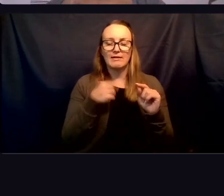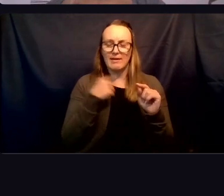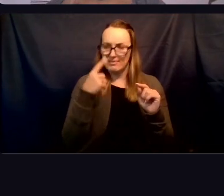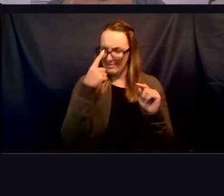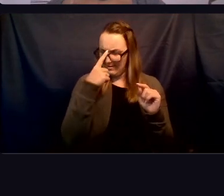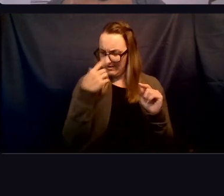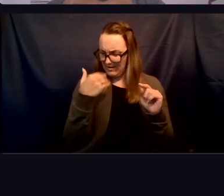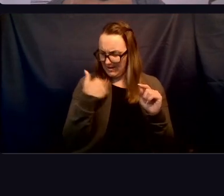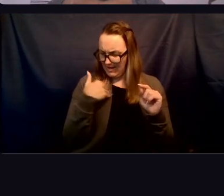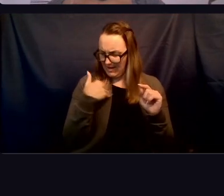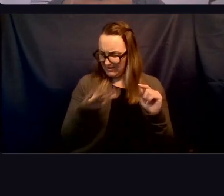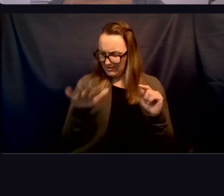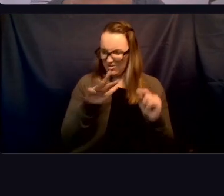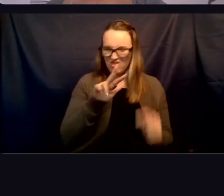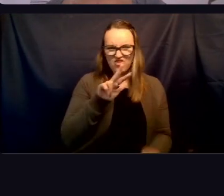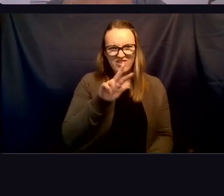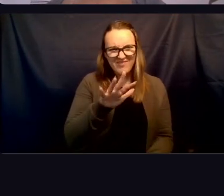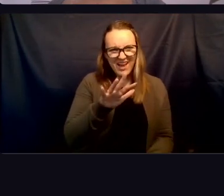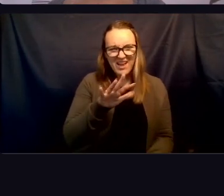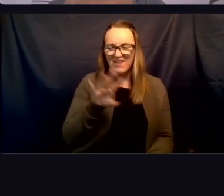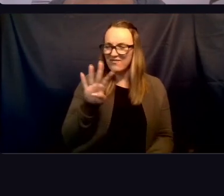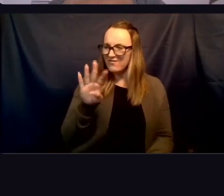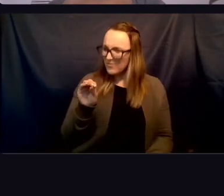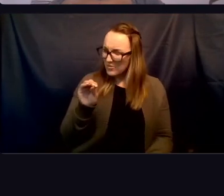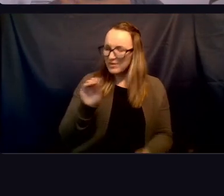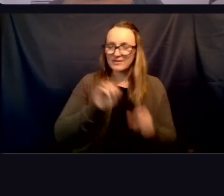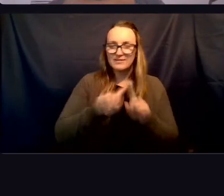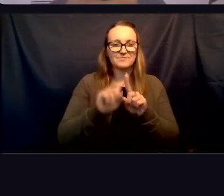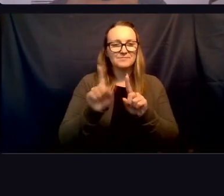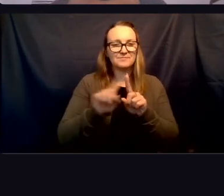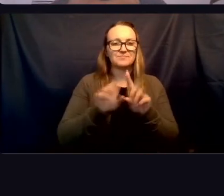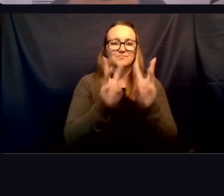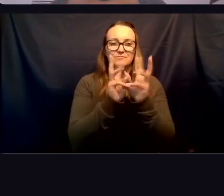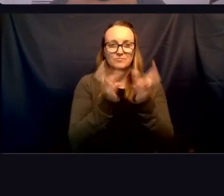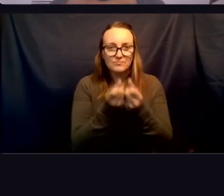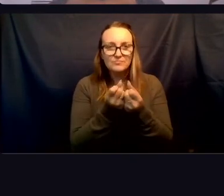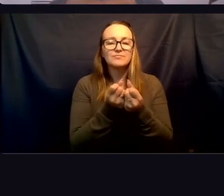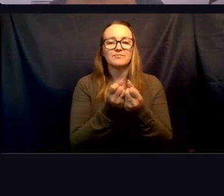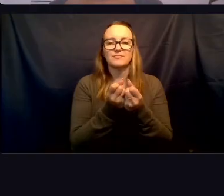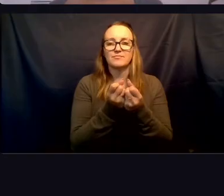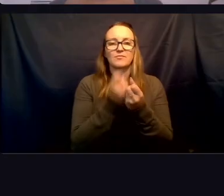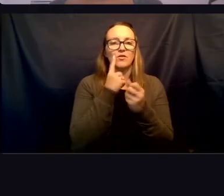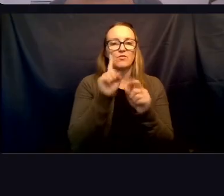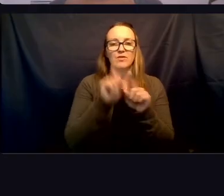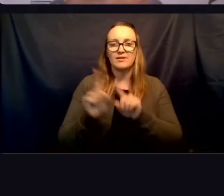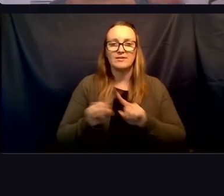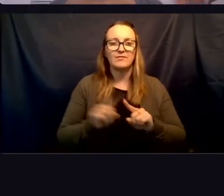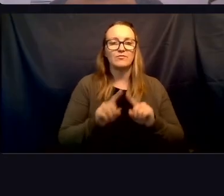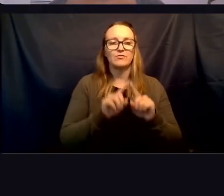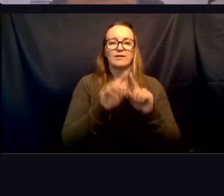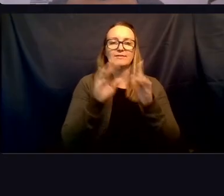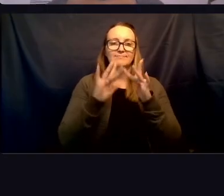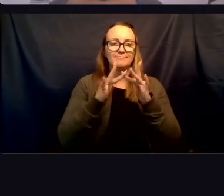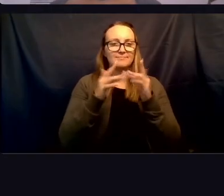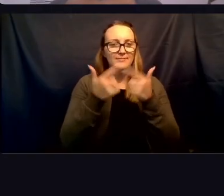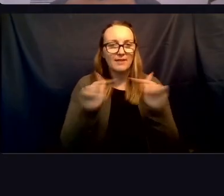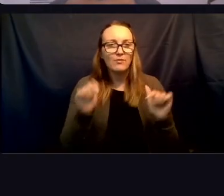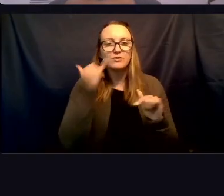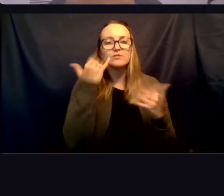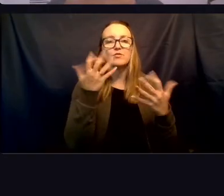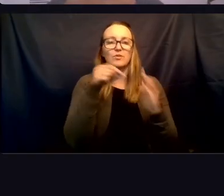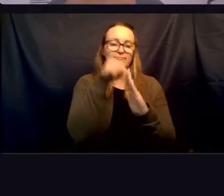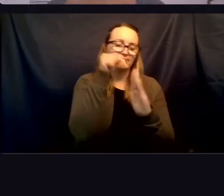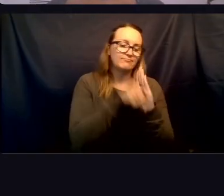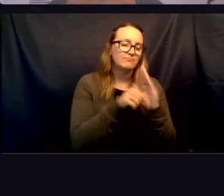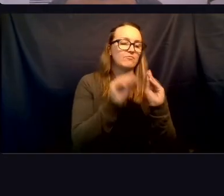of 35 or 40 now, workshops of various languages that you might want to learn. If you want to get deeper into